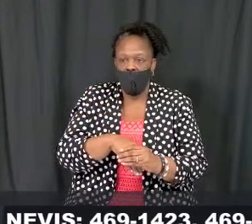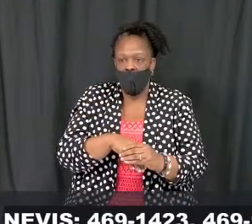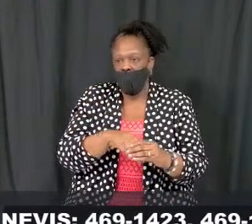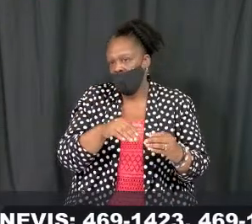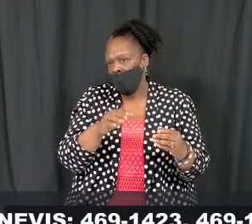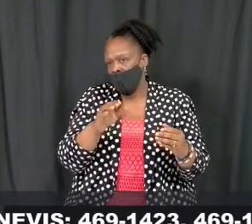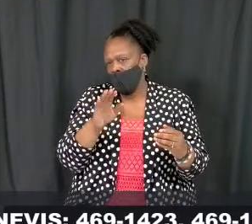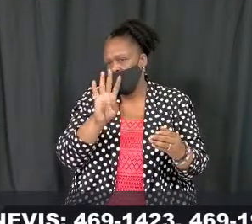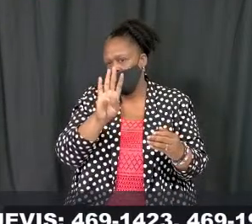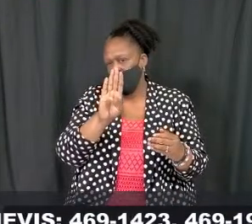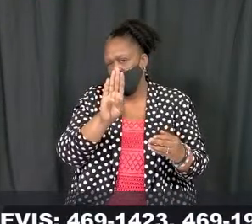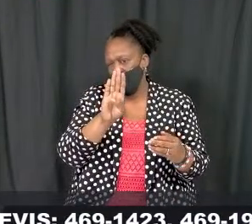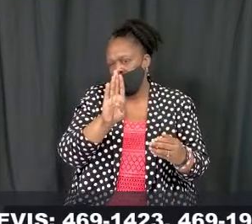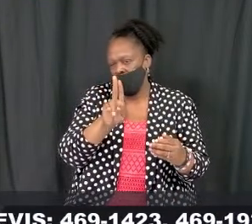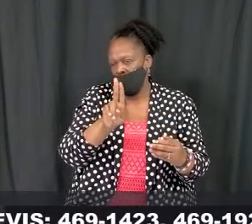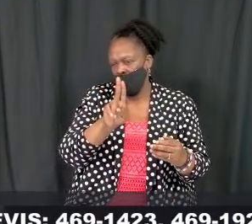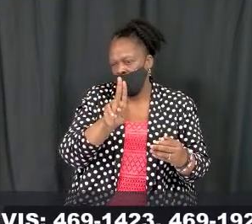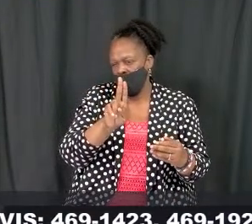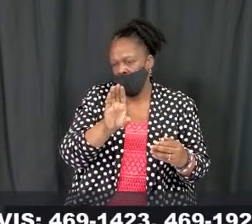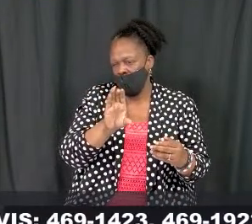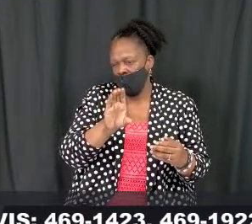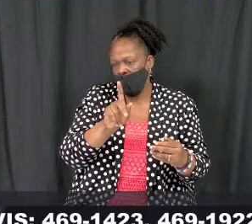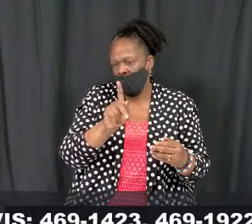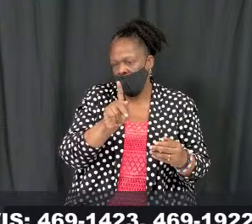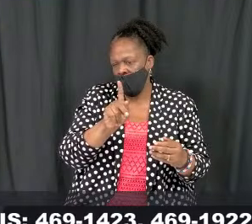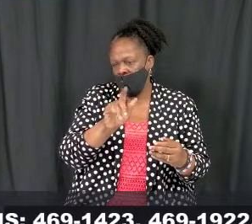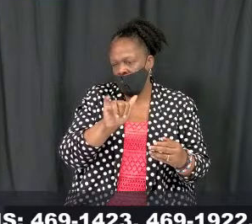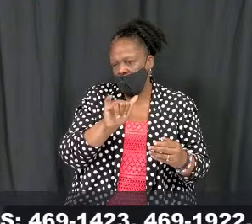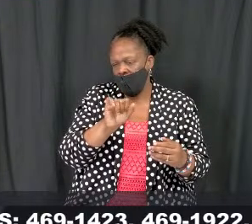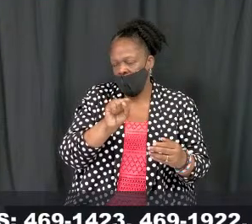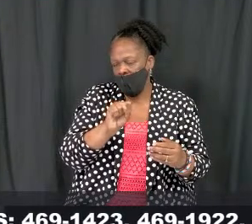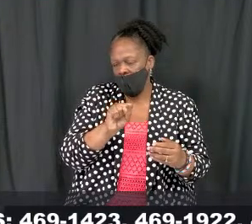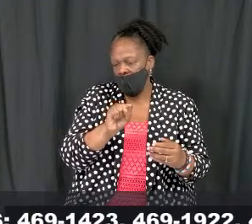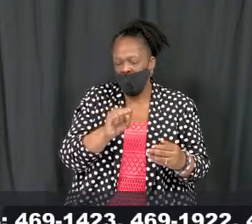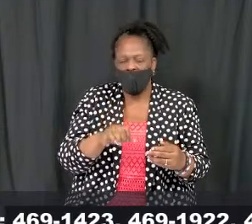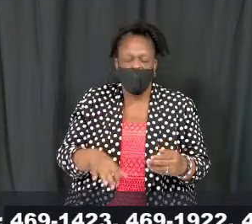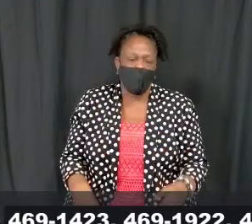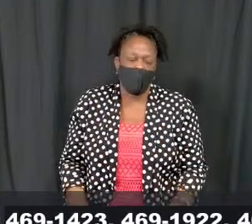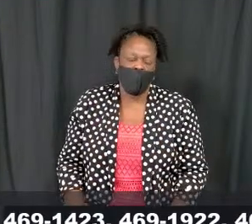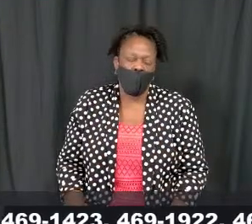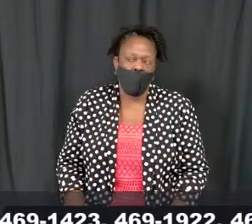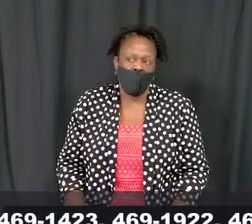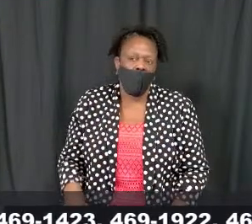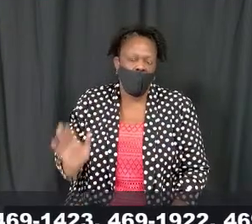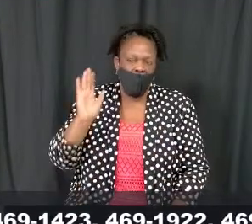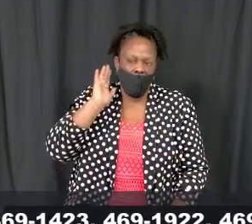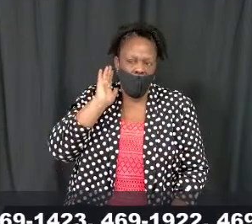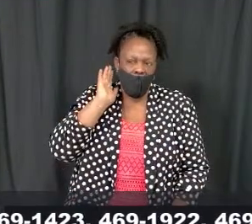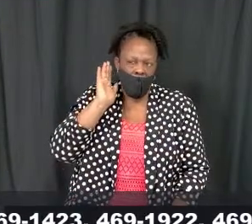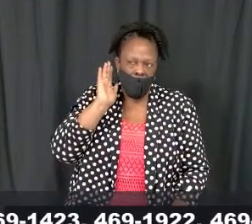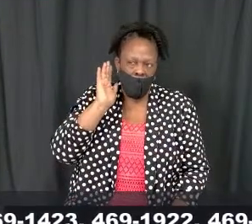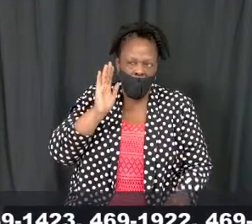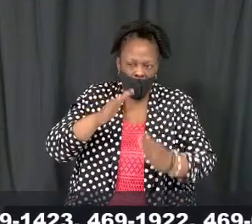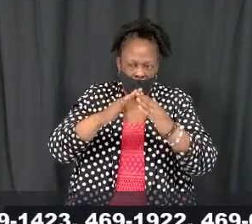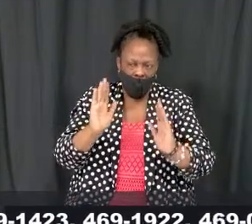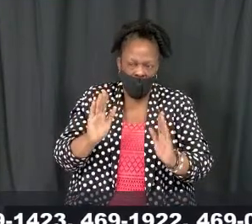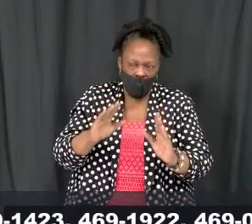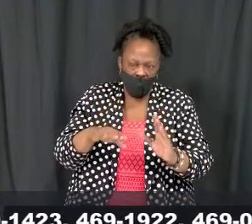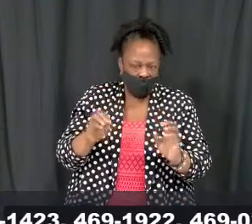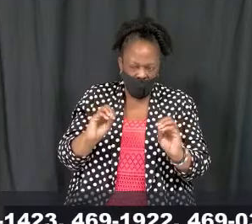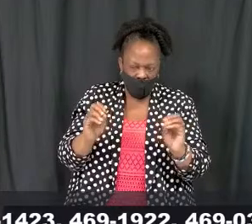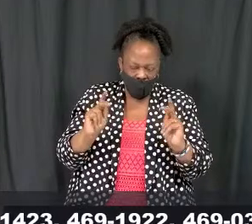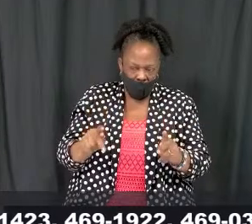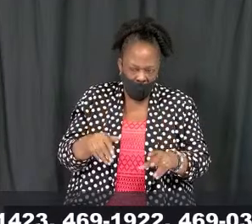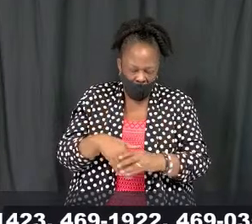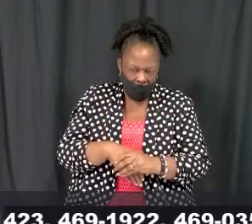If not, will the person or persons be charged with aiding and abetting an illegal fugitive?